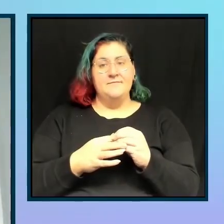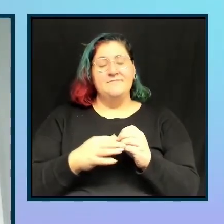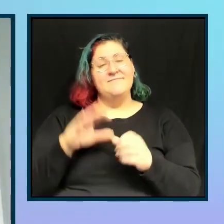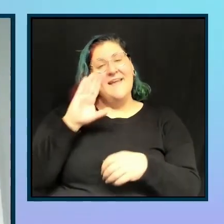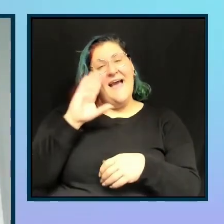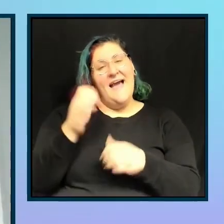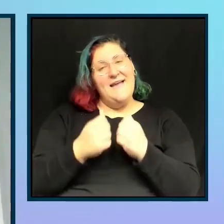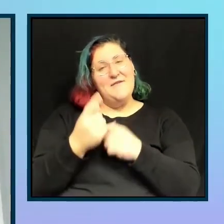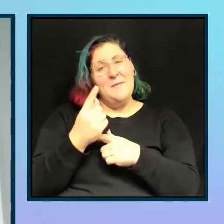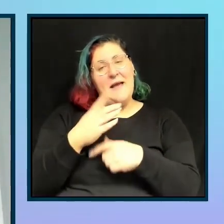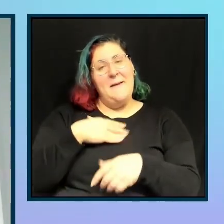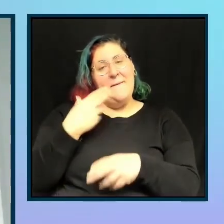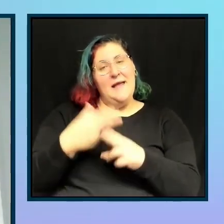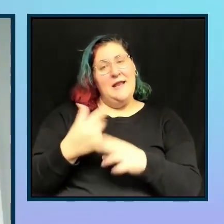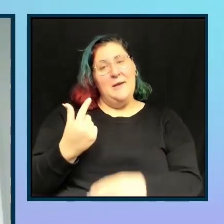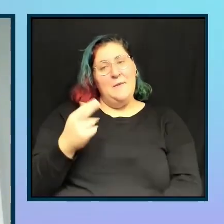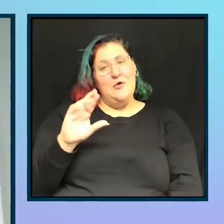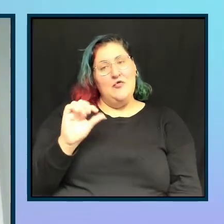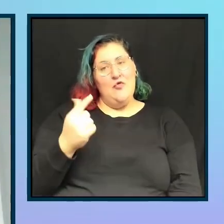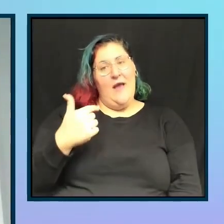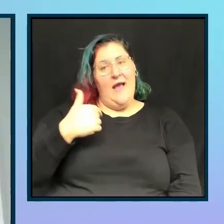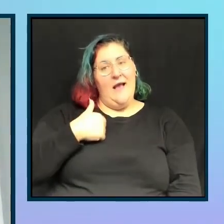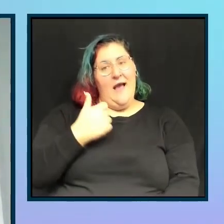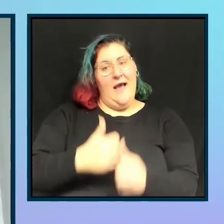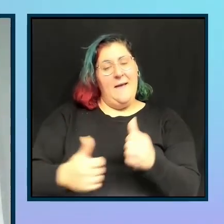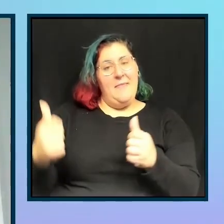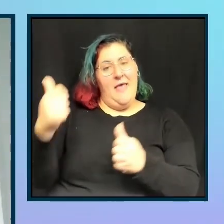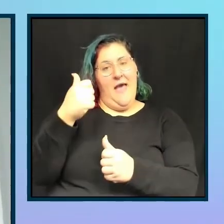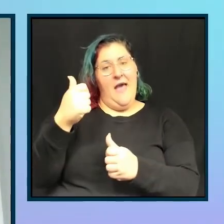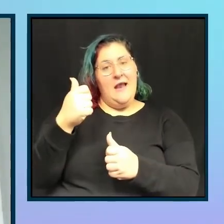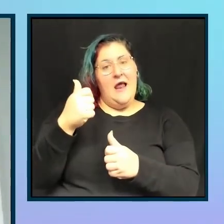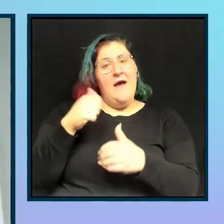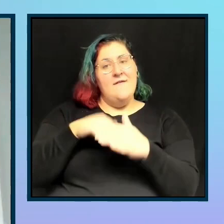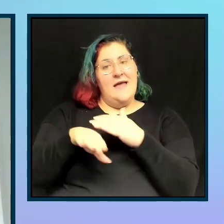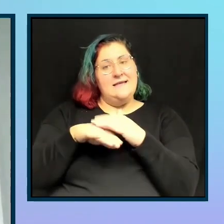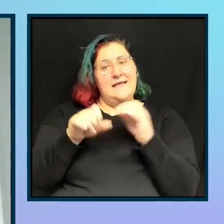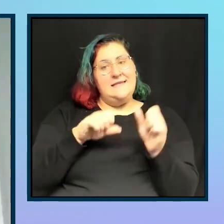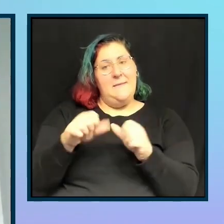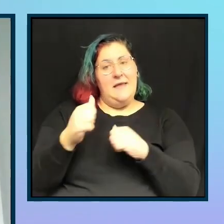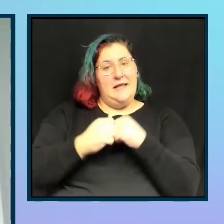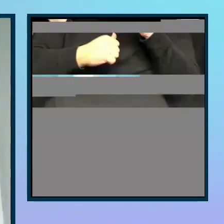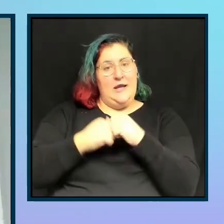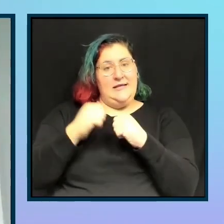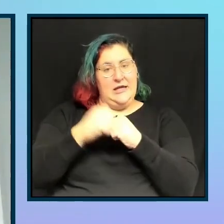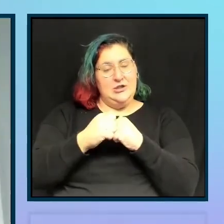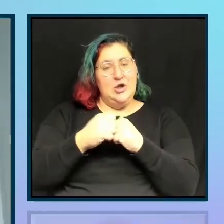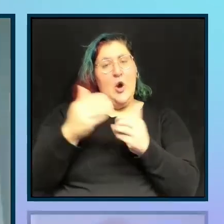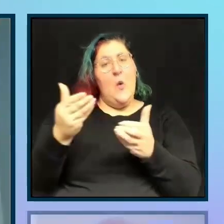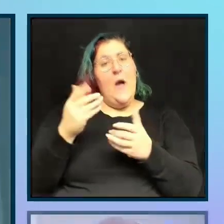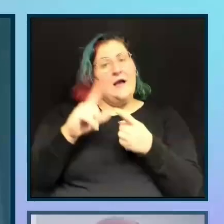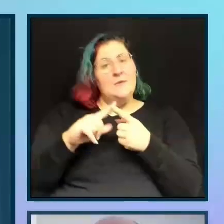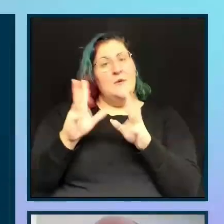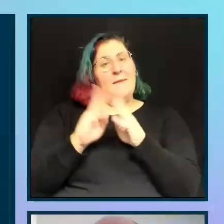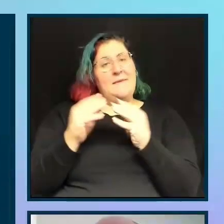Hi, everybody. I'm Greg Suprock. I'm Head of Solutions Architecture at Apex Covantage. Welcome very much to the meeting today.